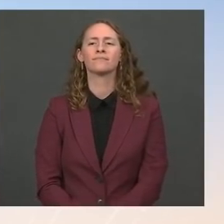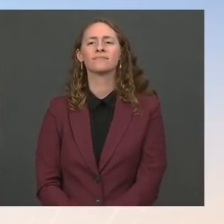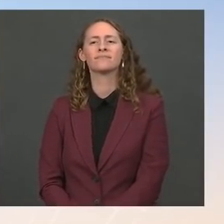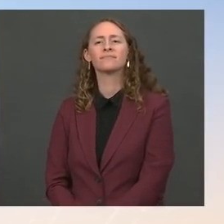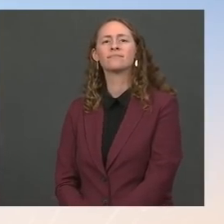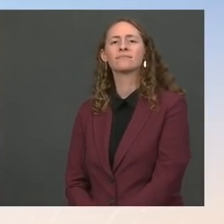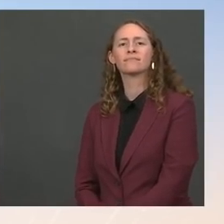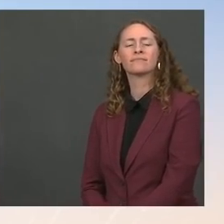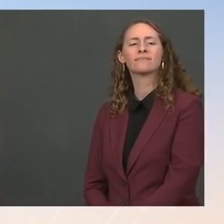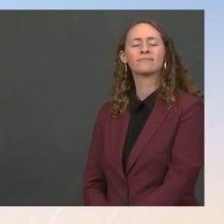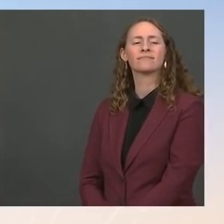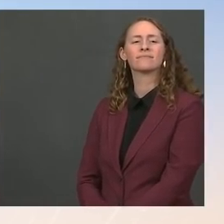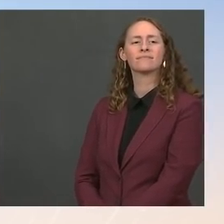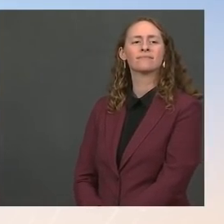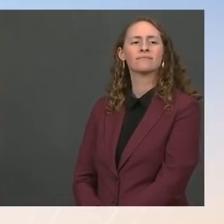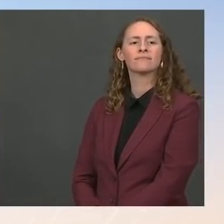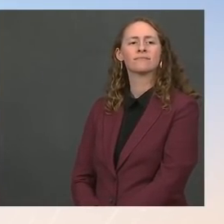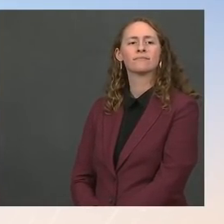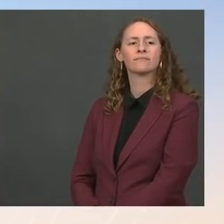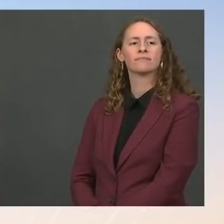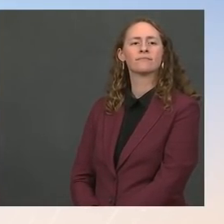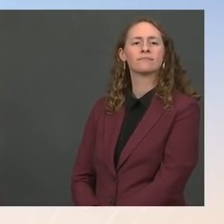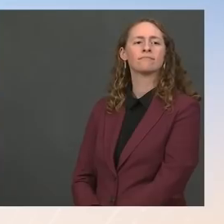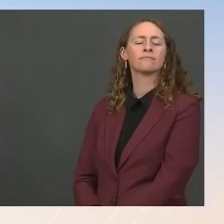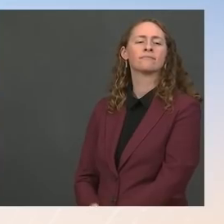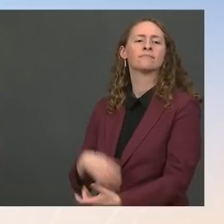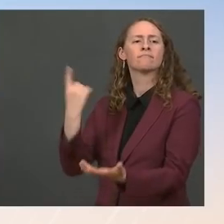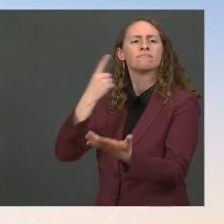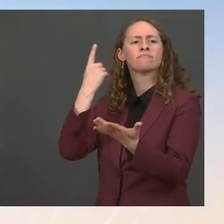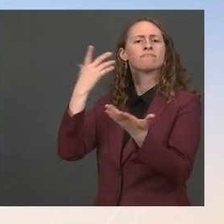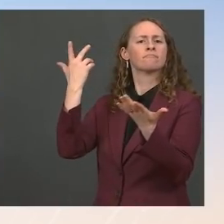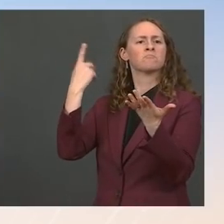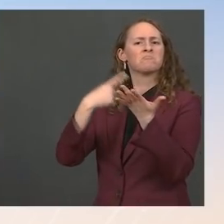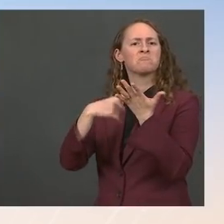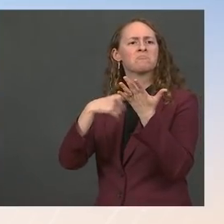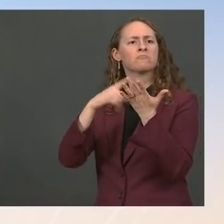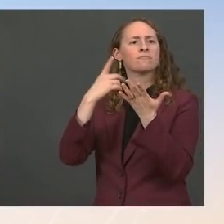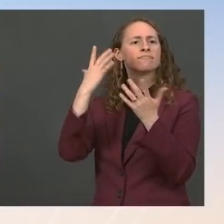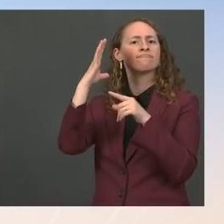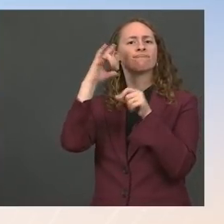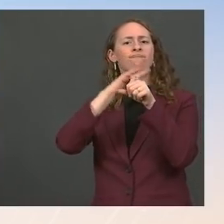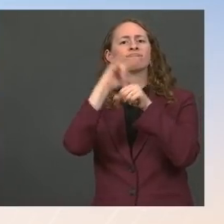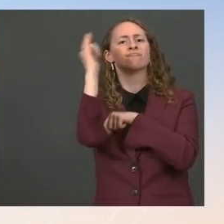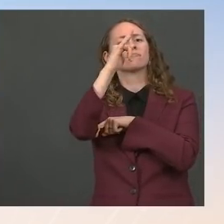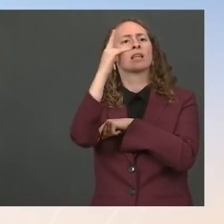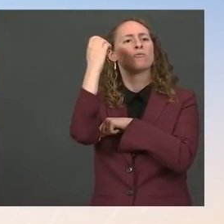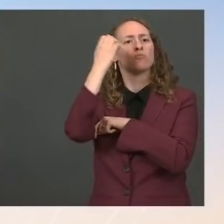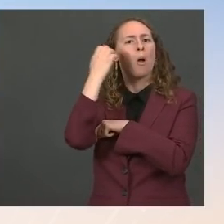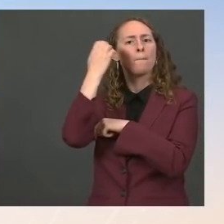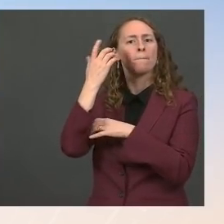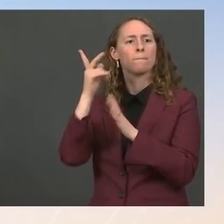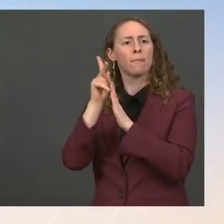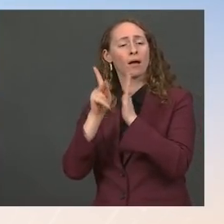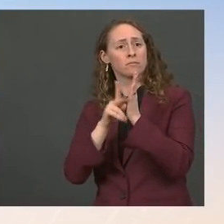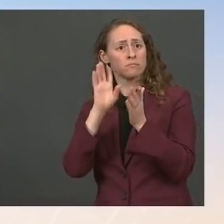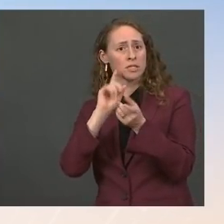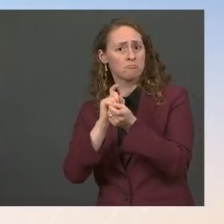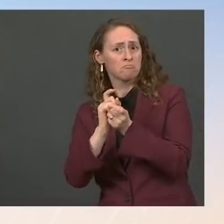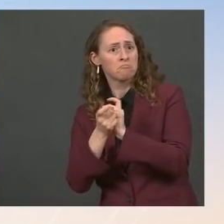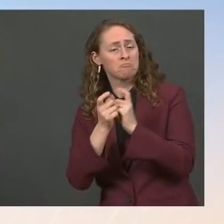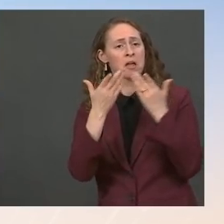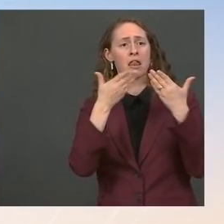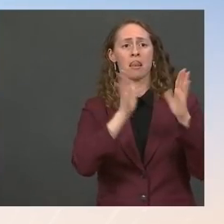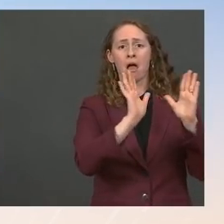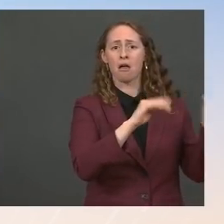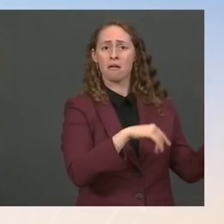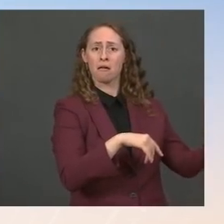Go ahead, Nancy. Is the administration speaking with Europe at all about whether the travel policy will be amended so that the U.S. will let people in who have COVID and just